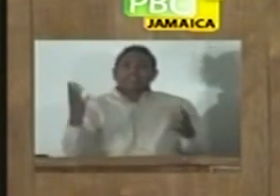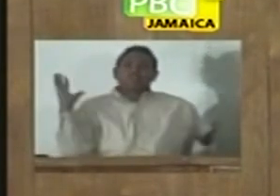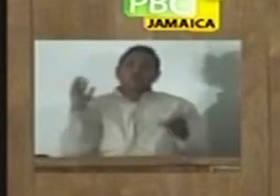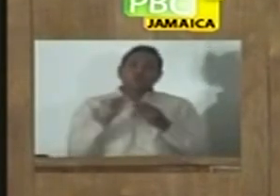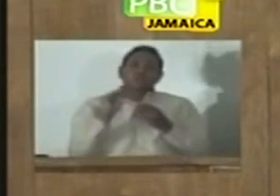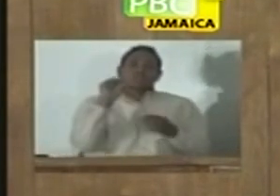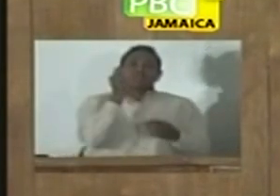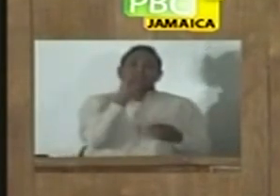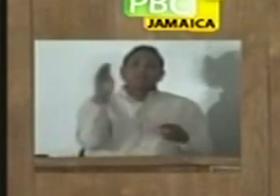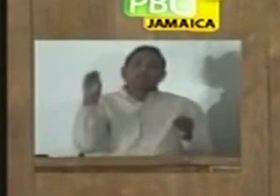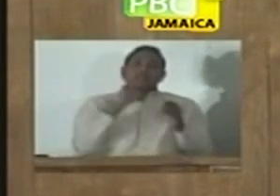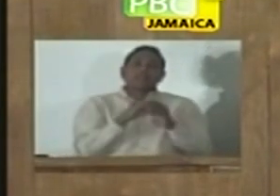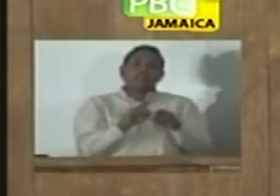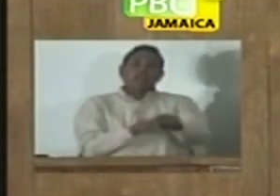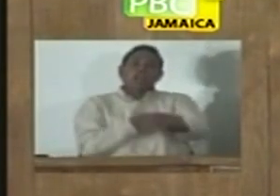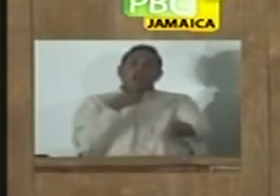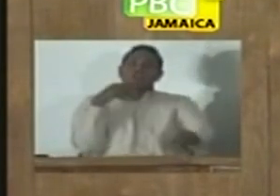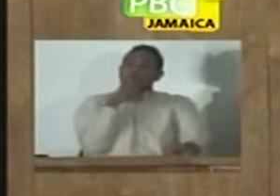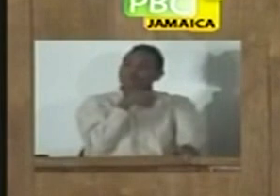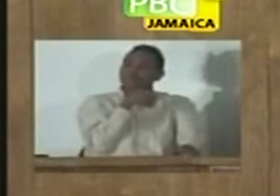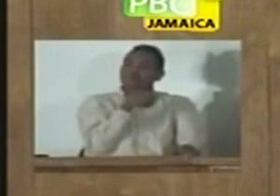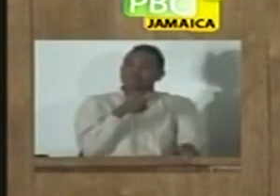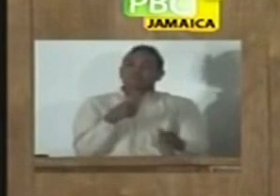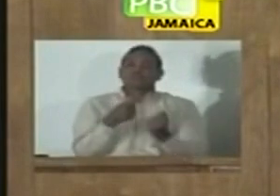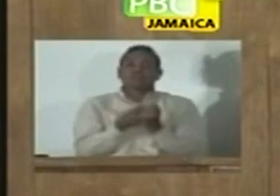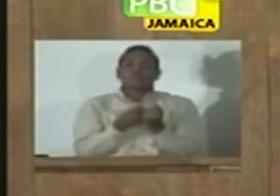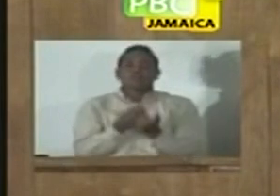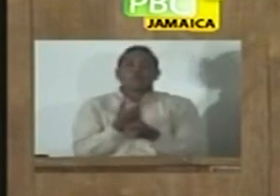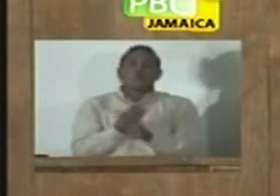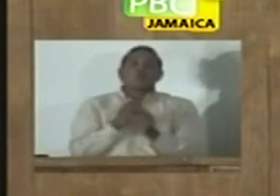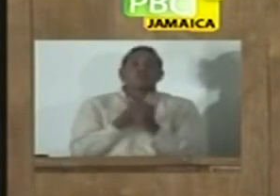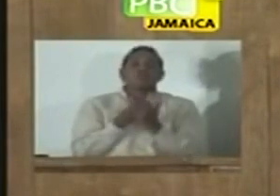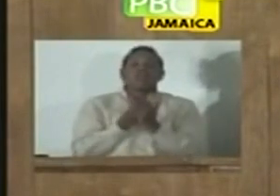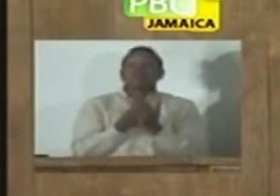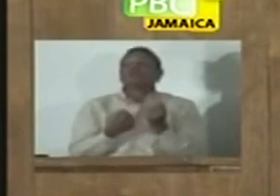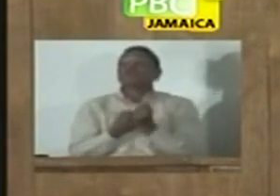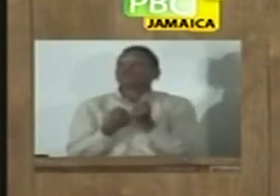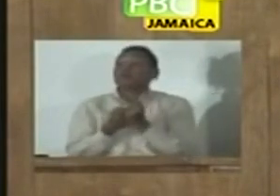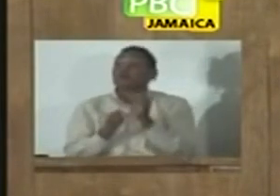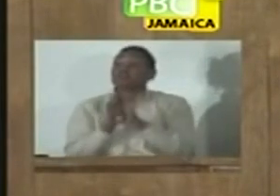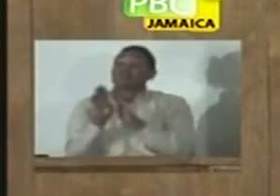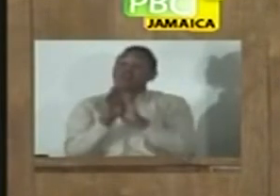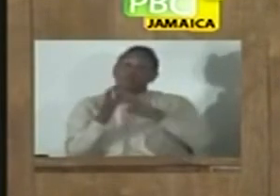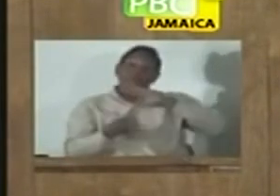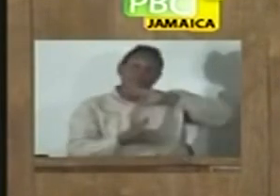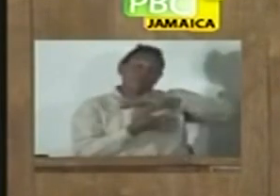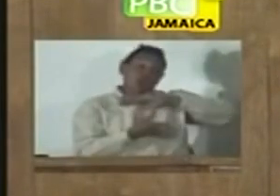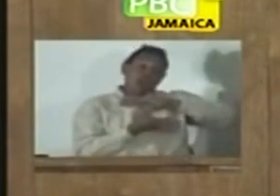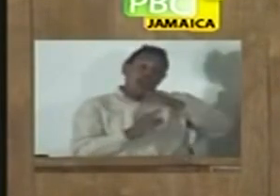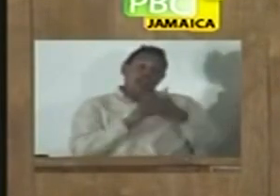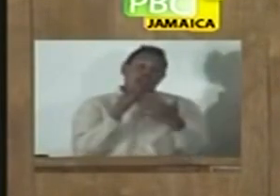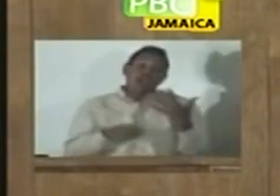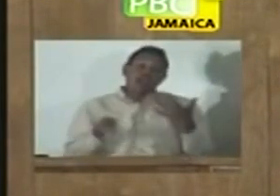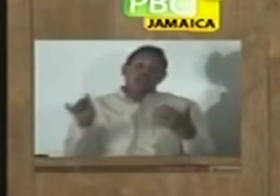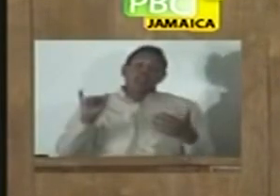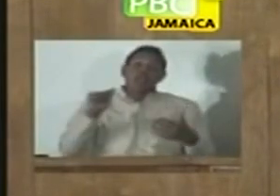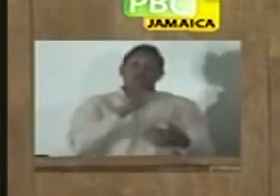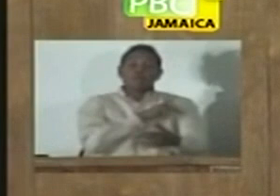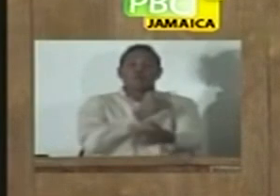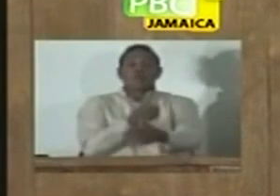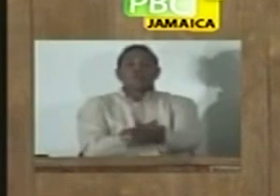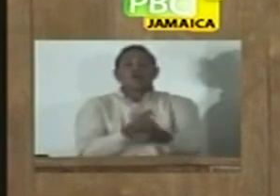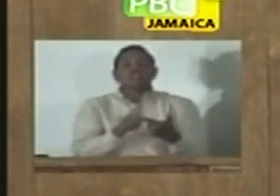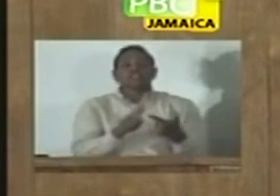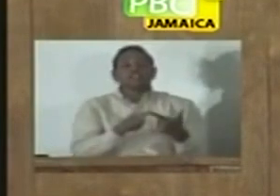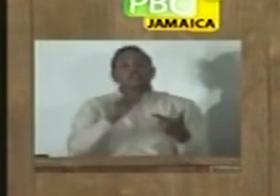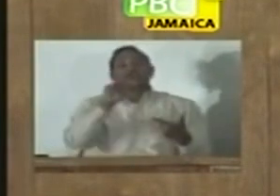in long-term loan financing to support a number of critical development priorities, such as the Port Authority,